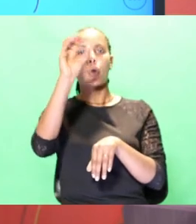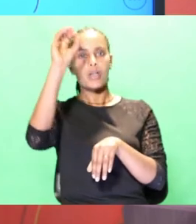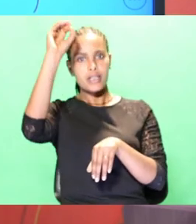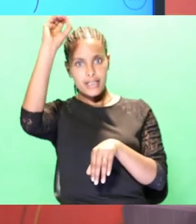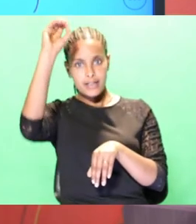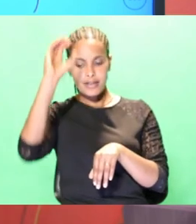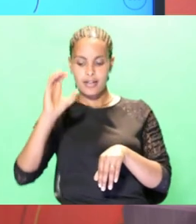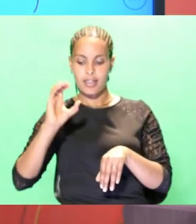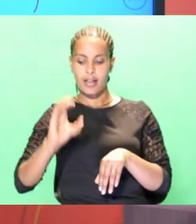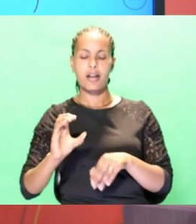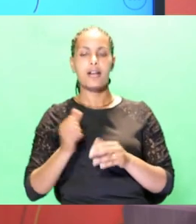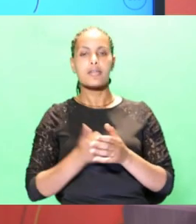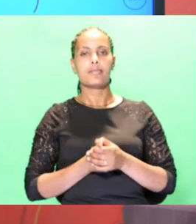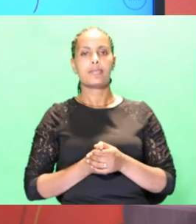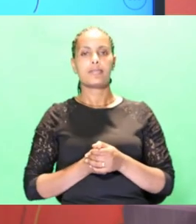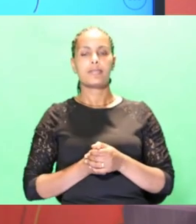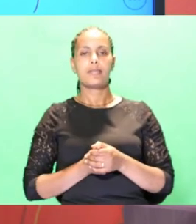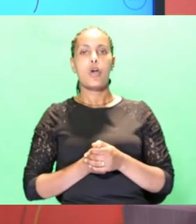0 degrees centigrade.